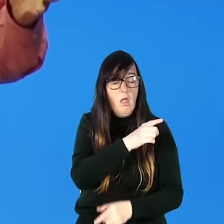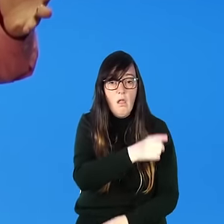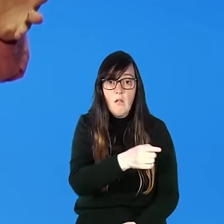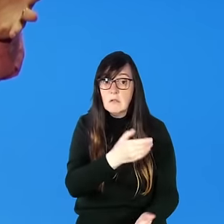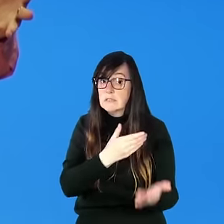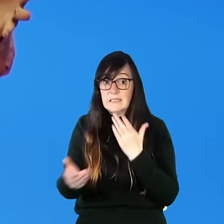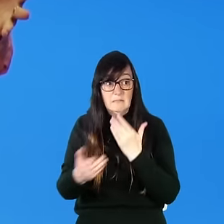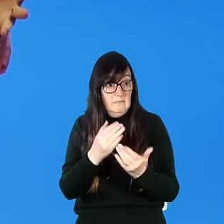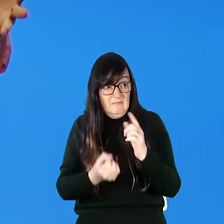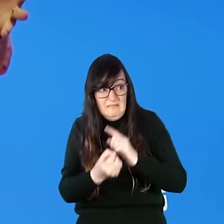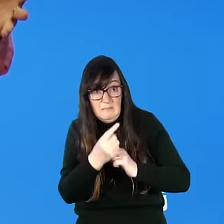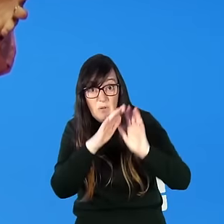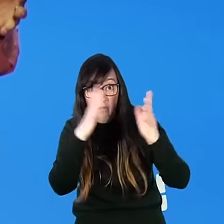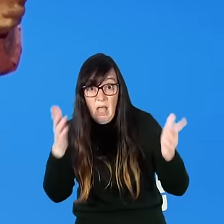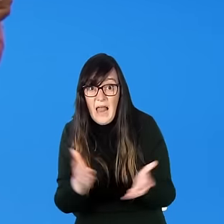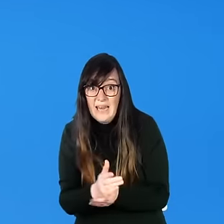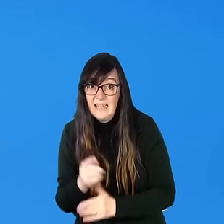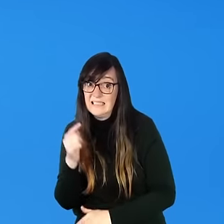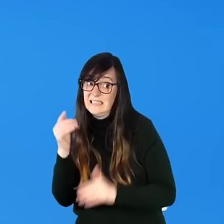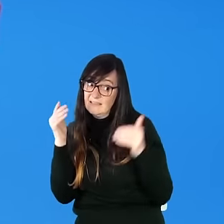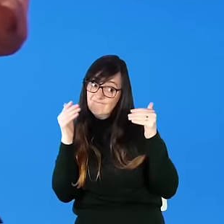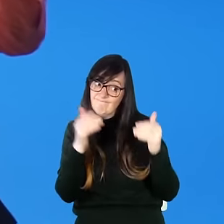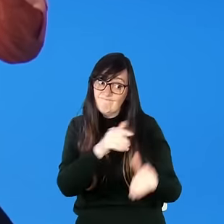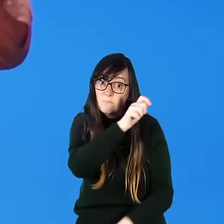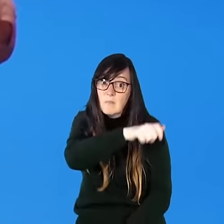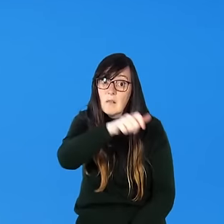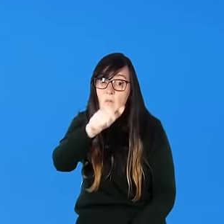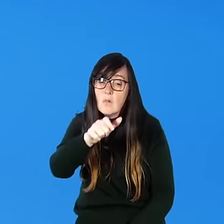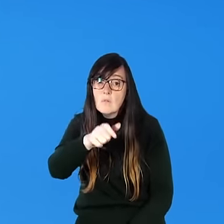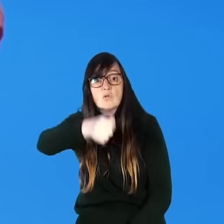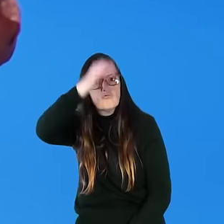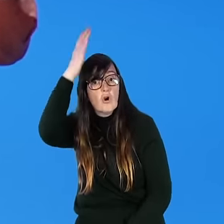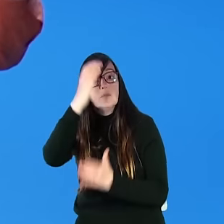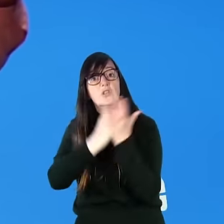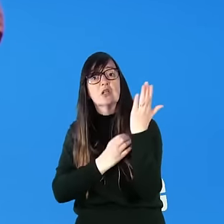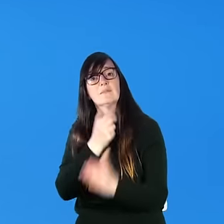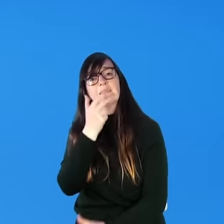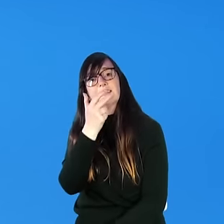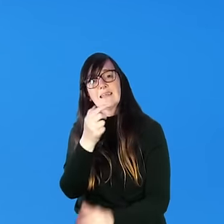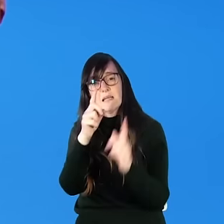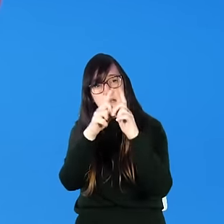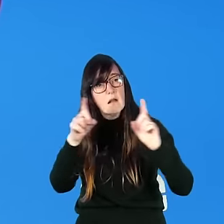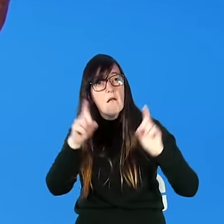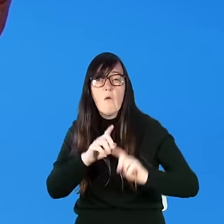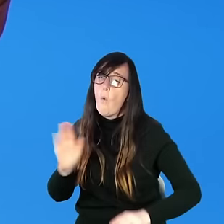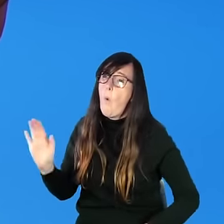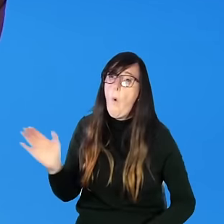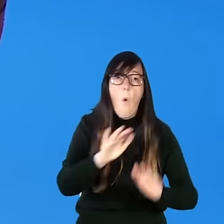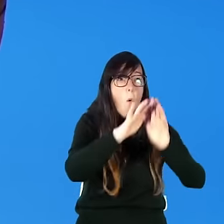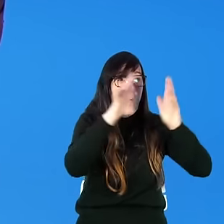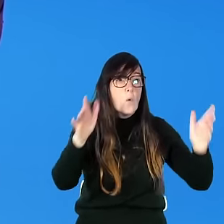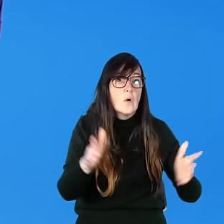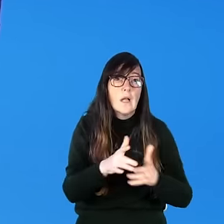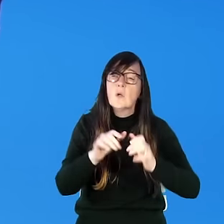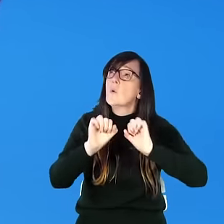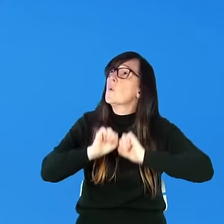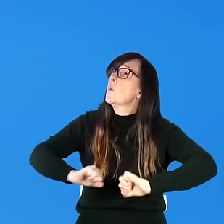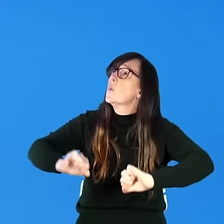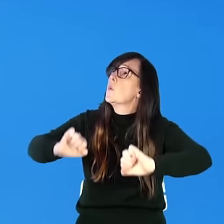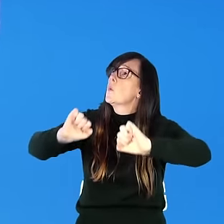our ecosystem. And in fact, Romans 8 says the whole of creation is waiting for its